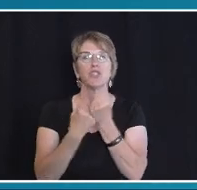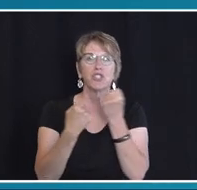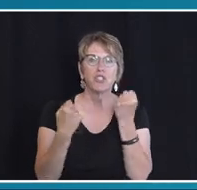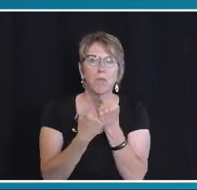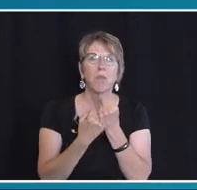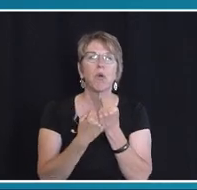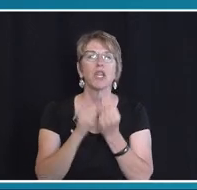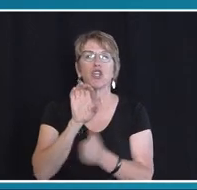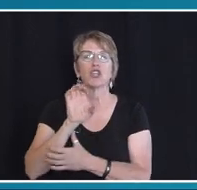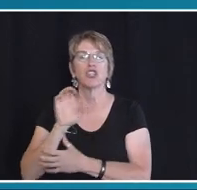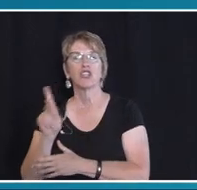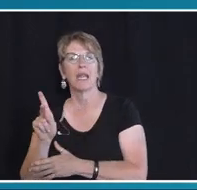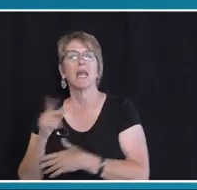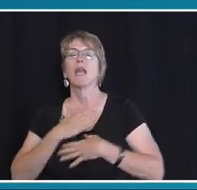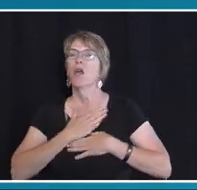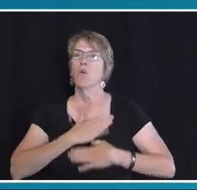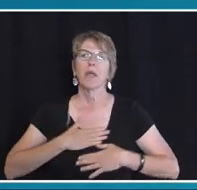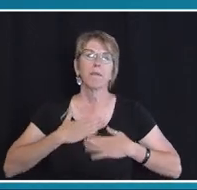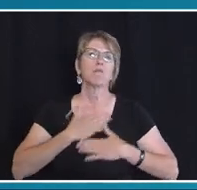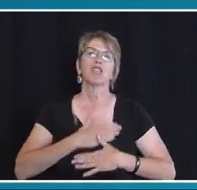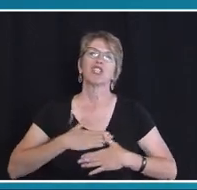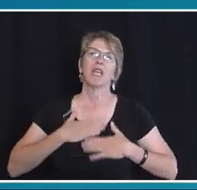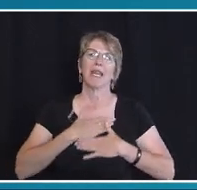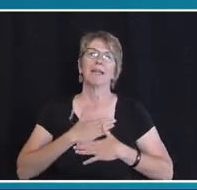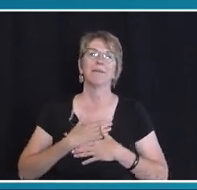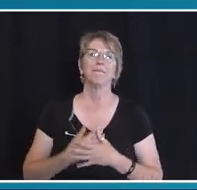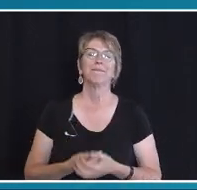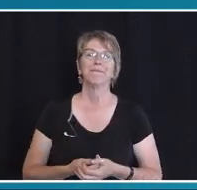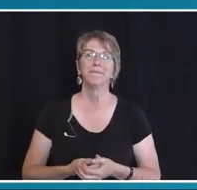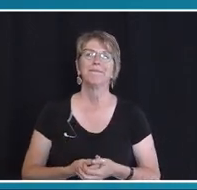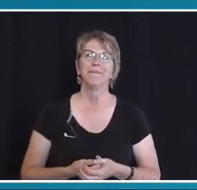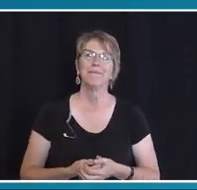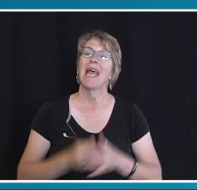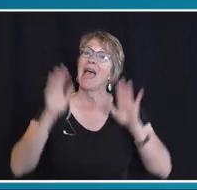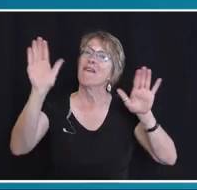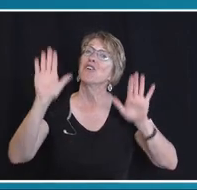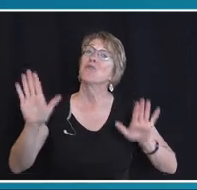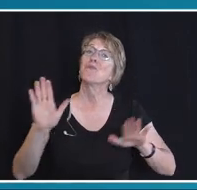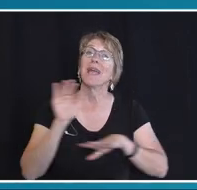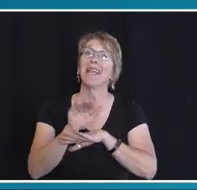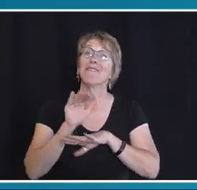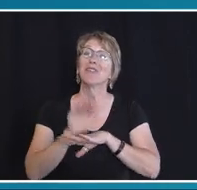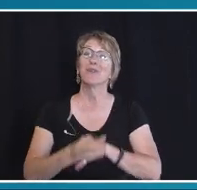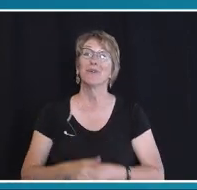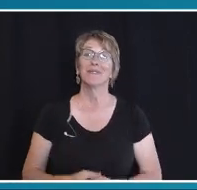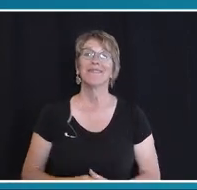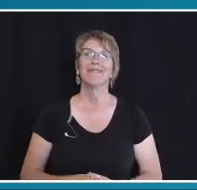truly, truly appreciate it. I can tell you firsthand what a difference it makes. Have a great afternoon.